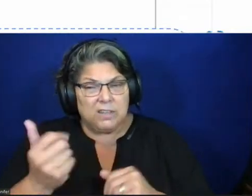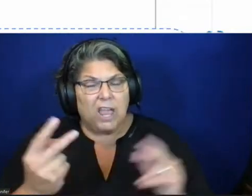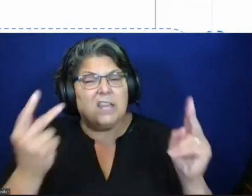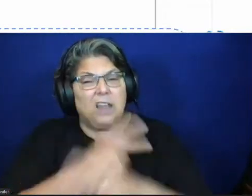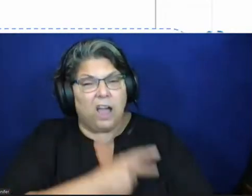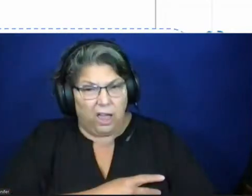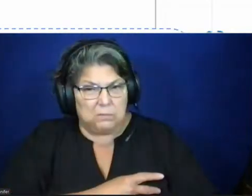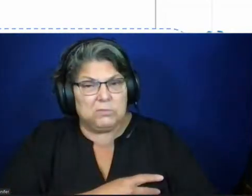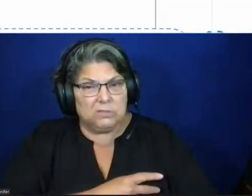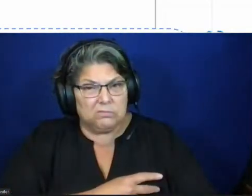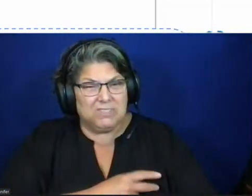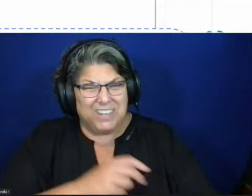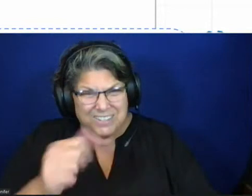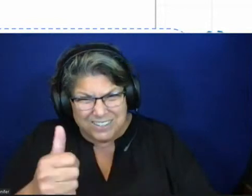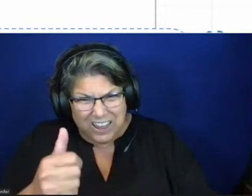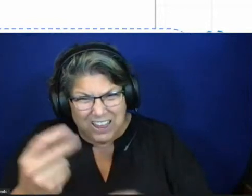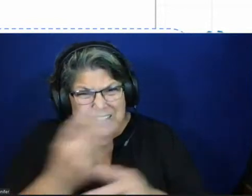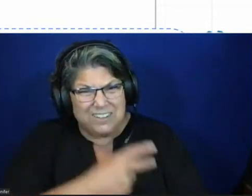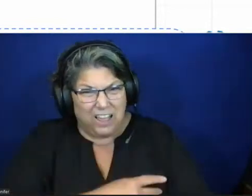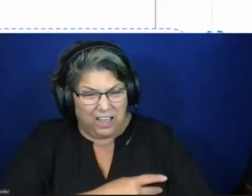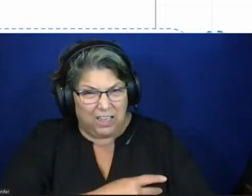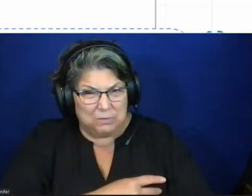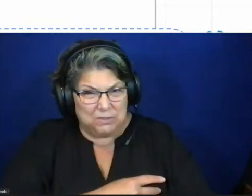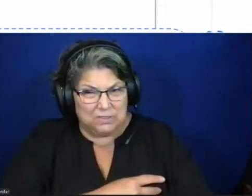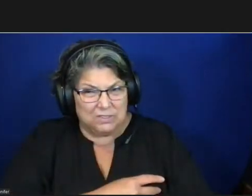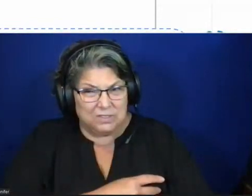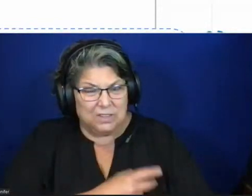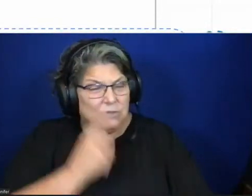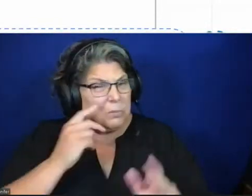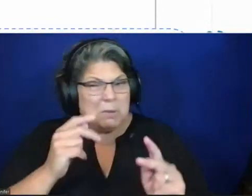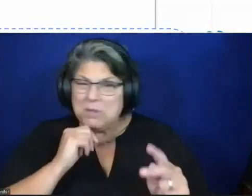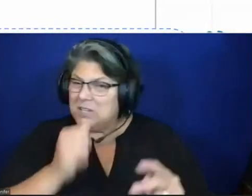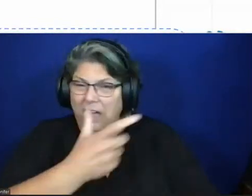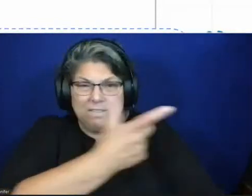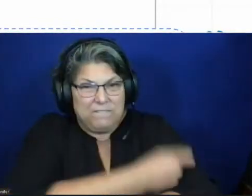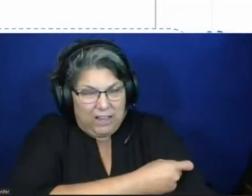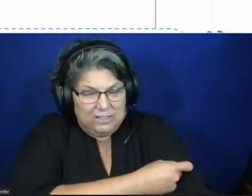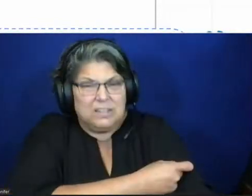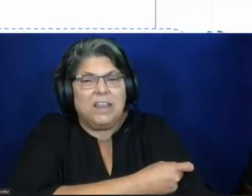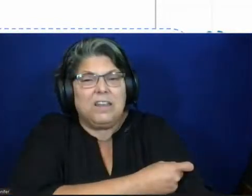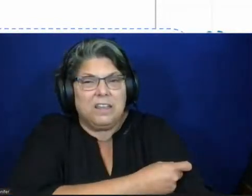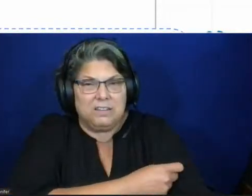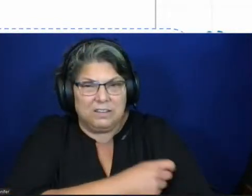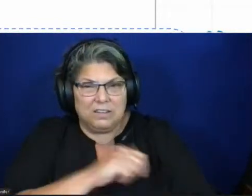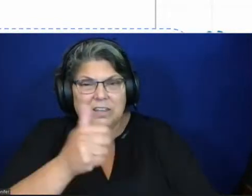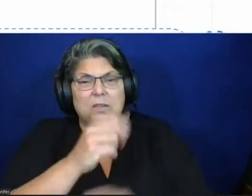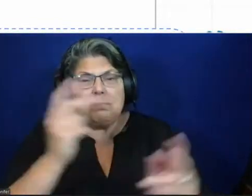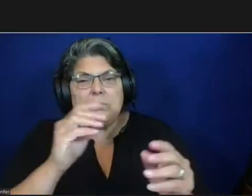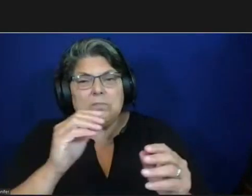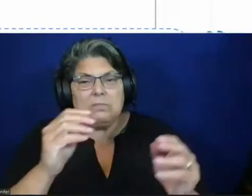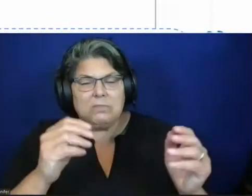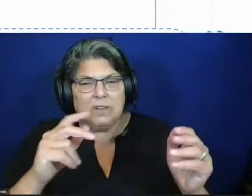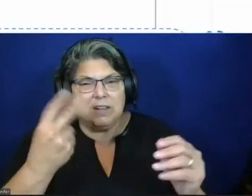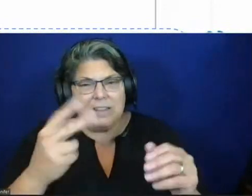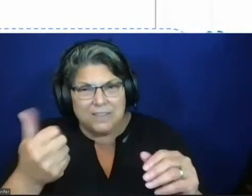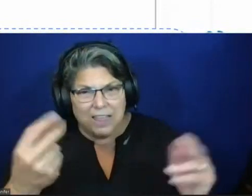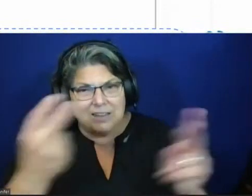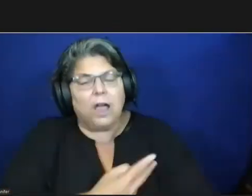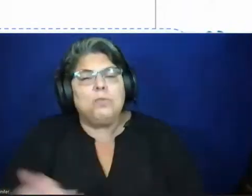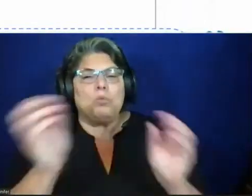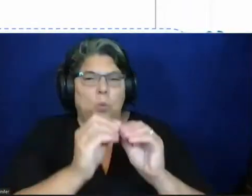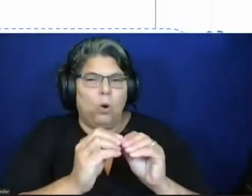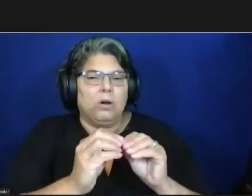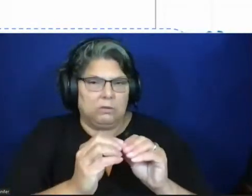of vaccinated in the blue, unvaccinated in the blue lines, wind up in the hospital compared to those in the dotted